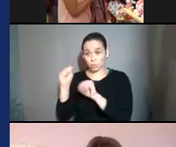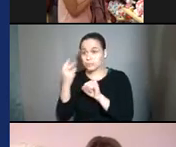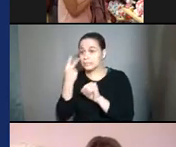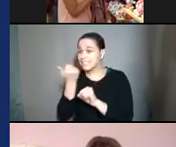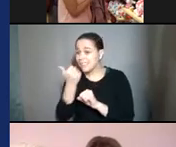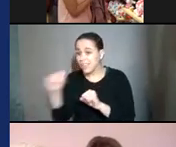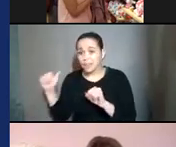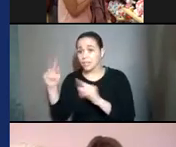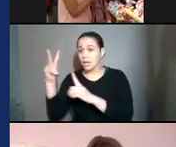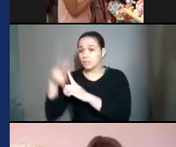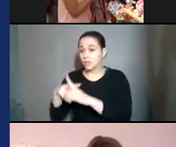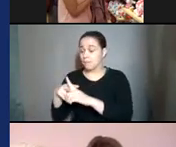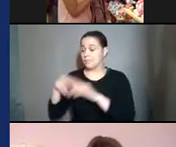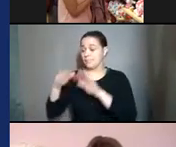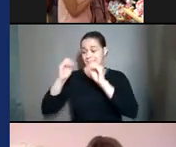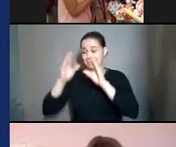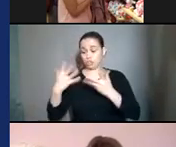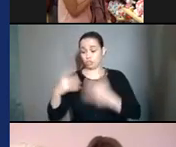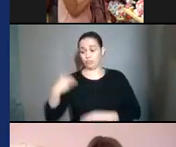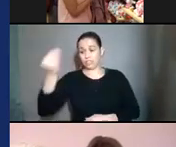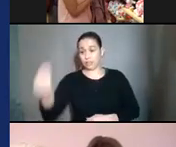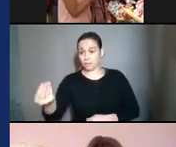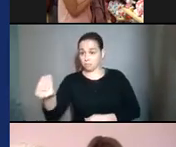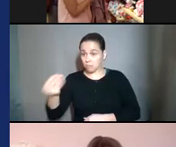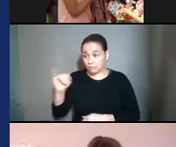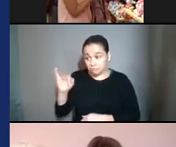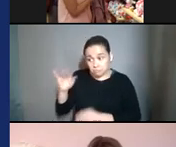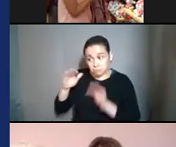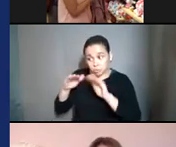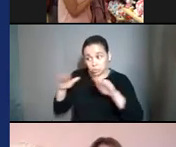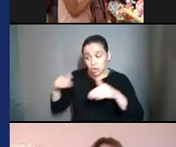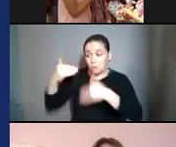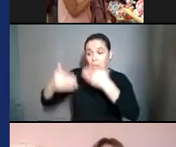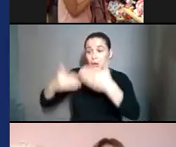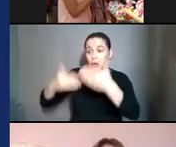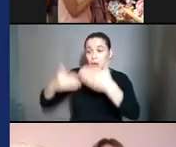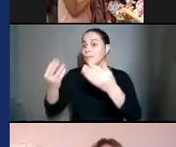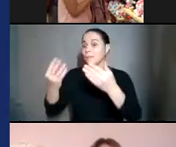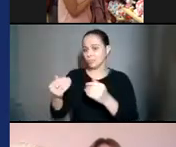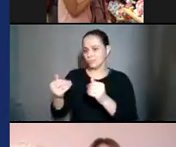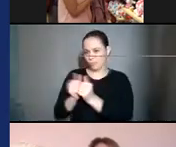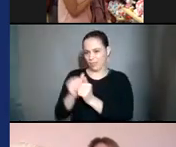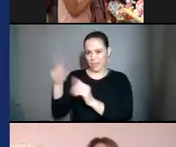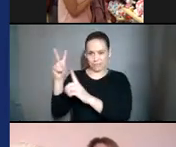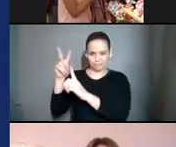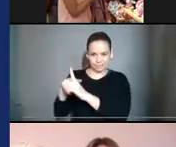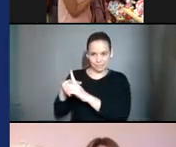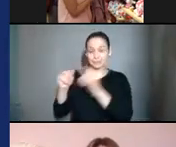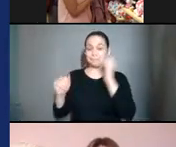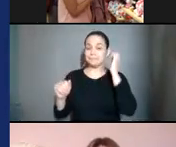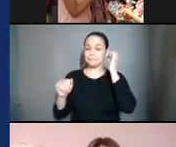and the progress your child has made on the assignments. If you log in now and there aren't